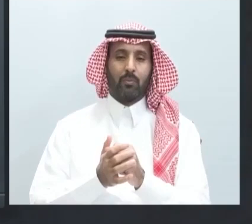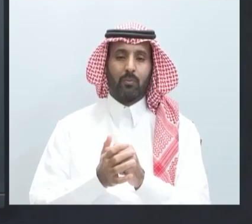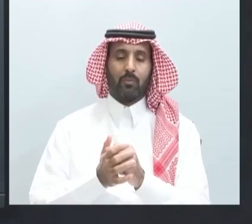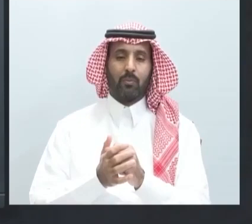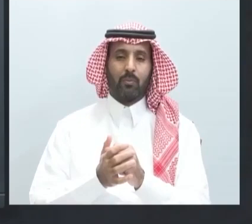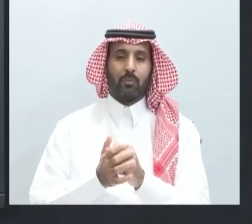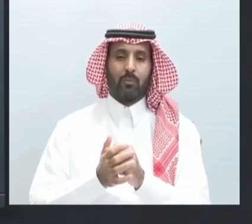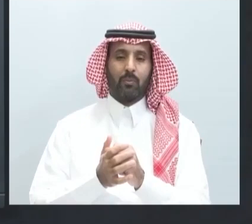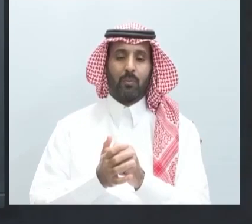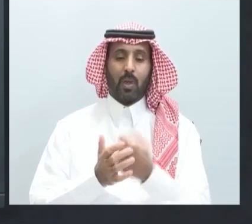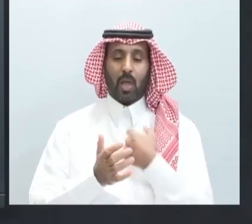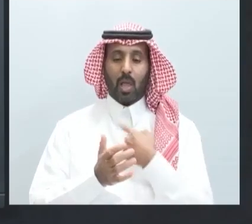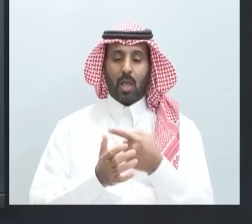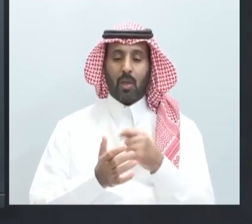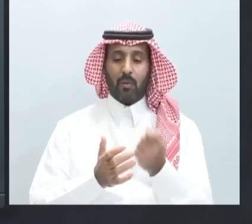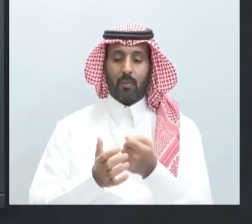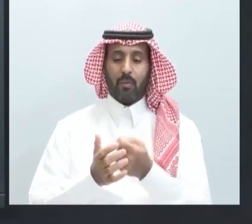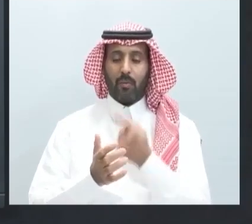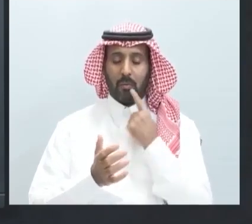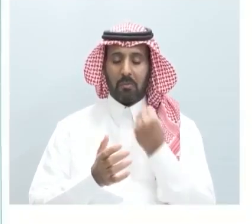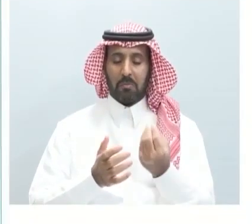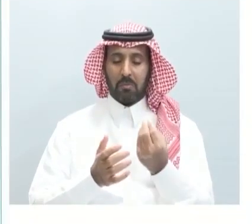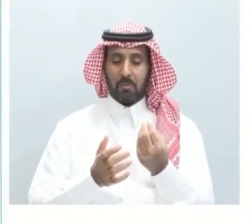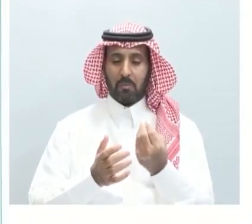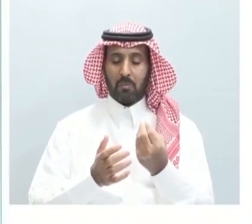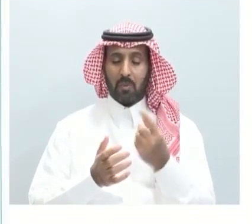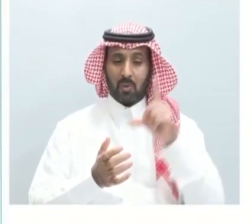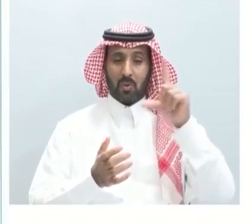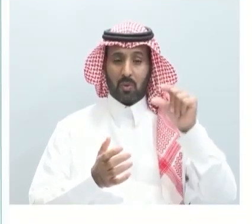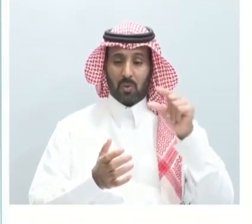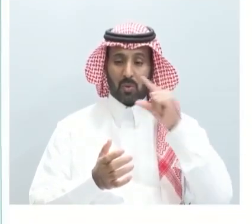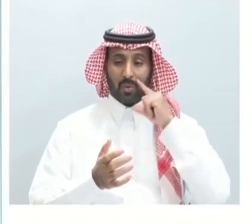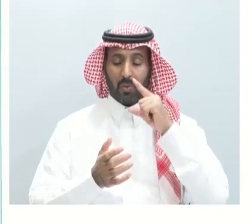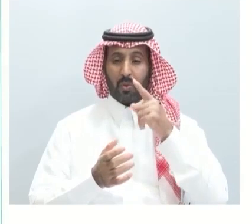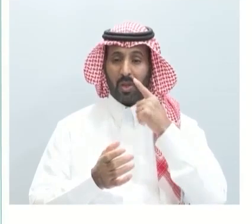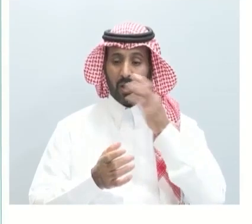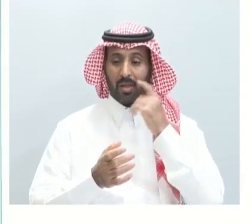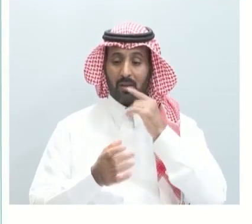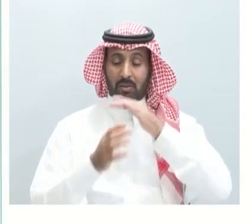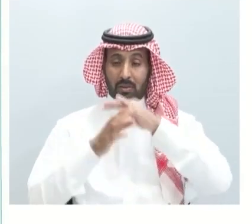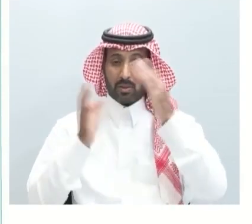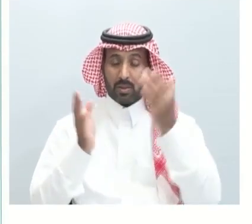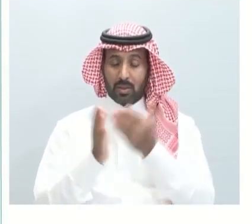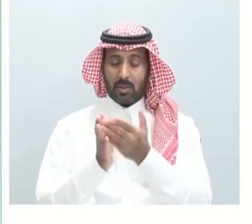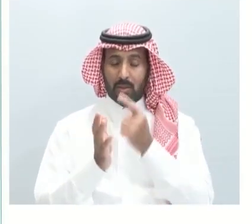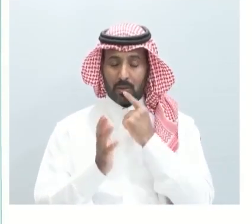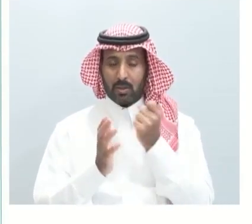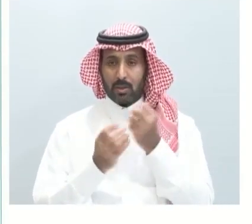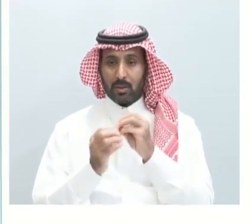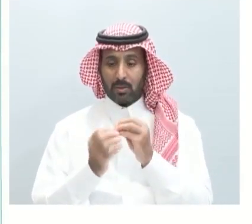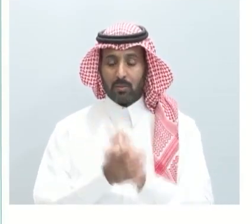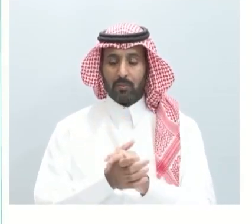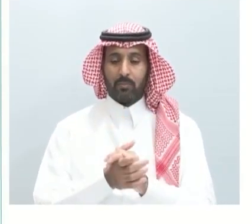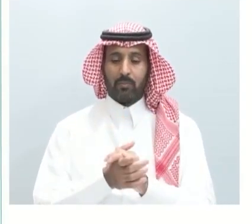for example, I have written, I have a beautiful, small, white room. I'm describing my room here.